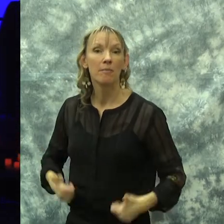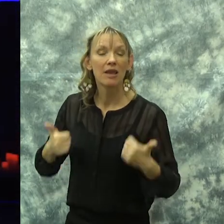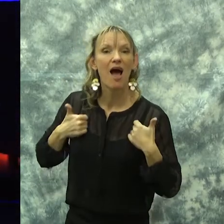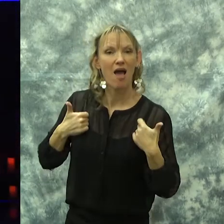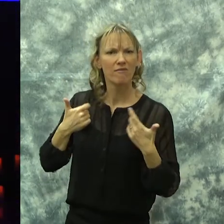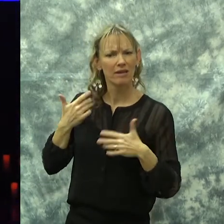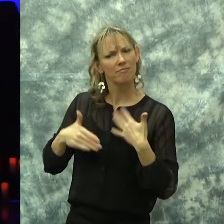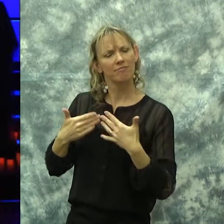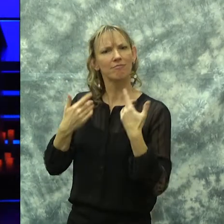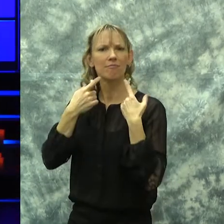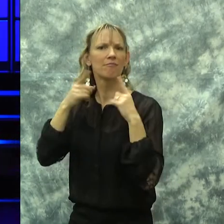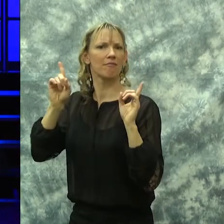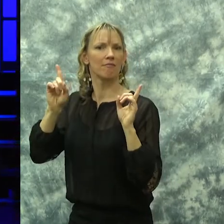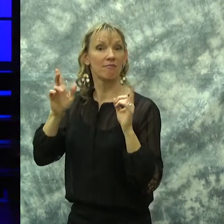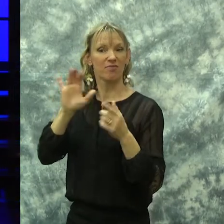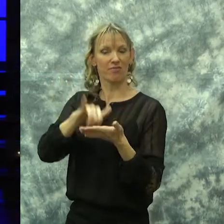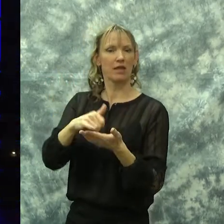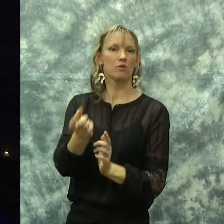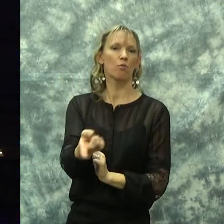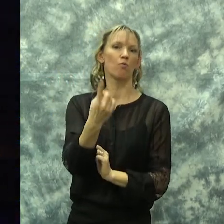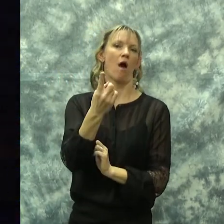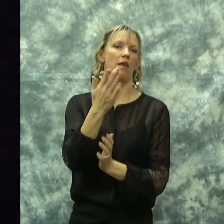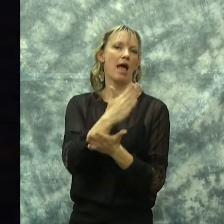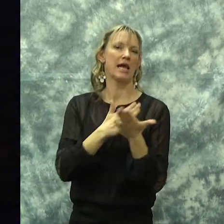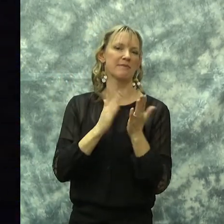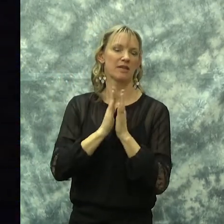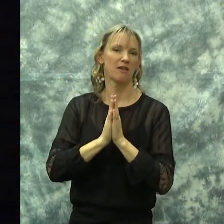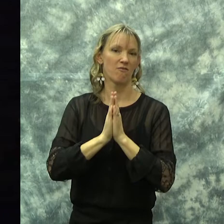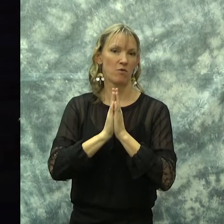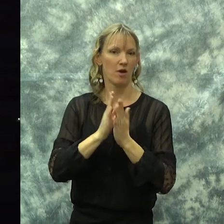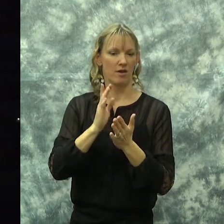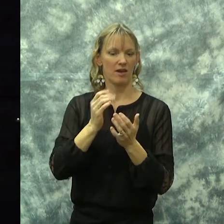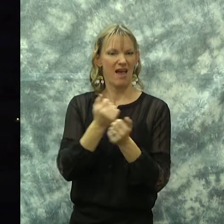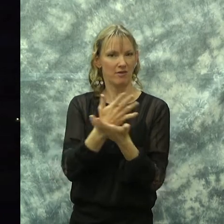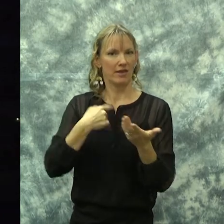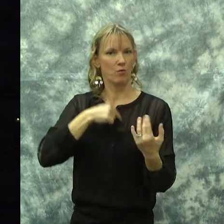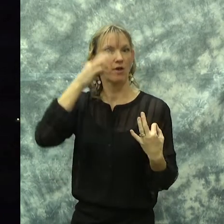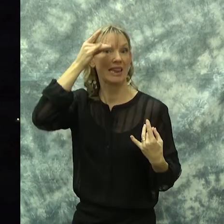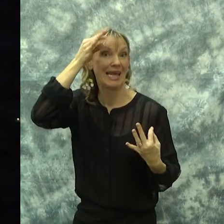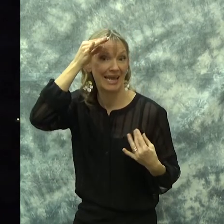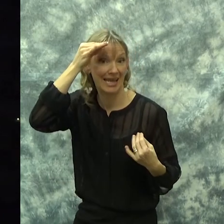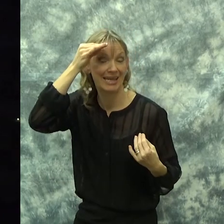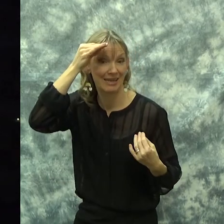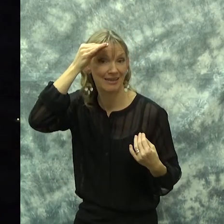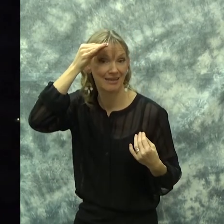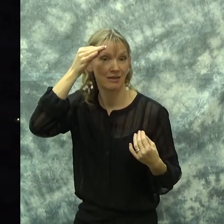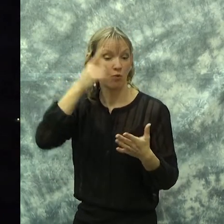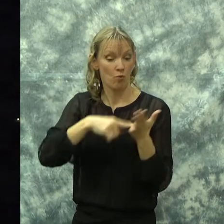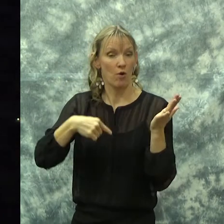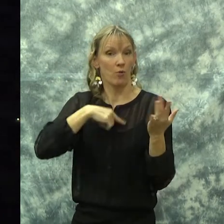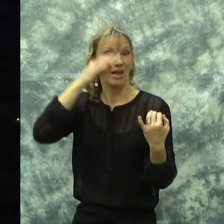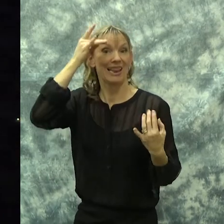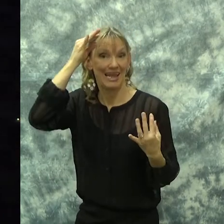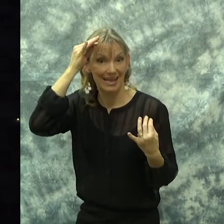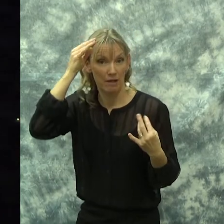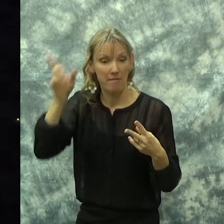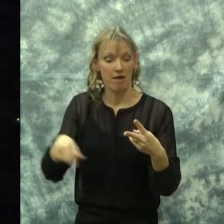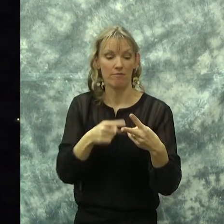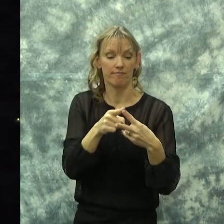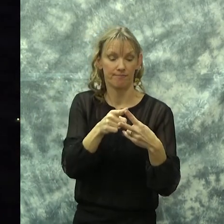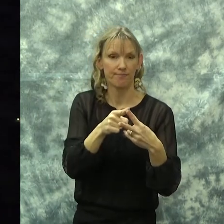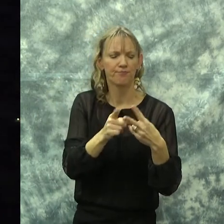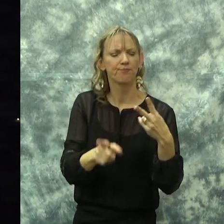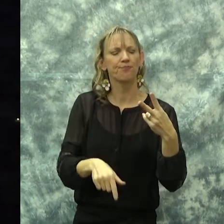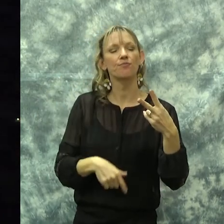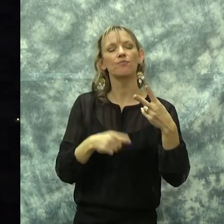with it in an incredible way. So that's just one aspect of prayer, what we're thinking about. It's what we're thinking about.